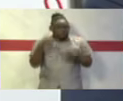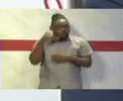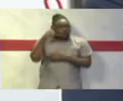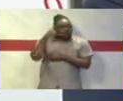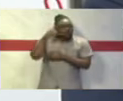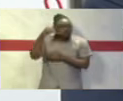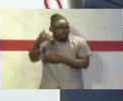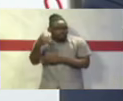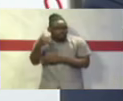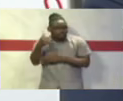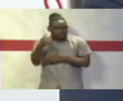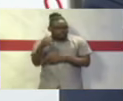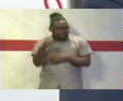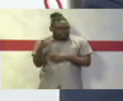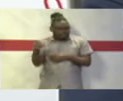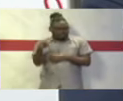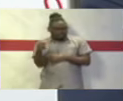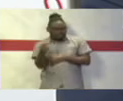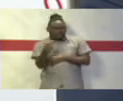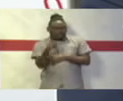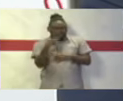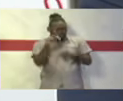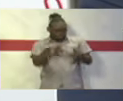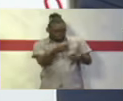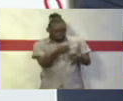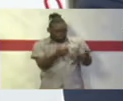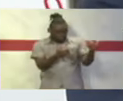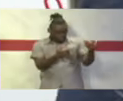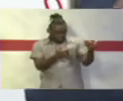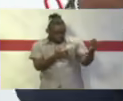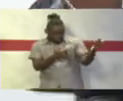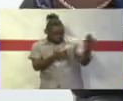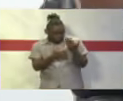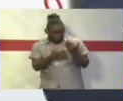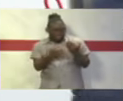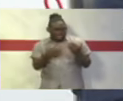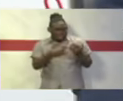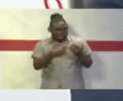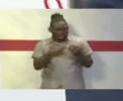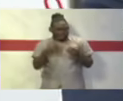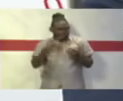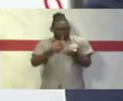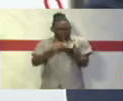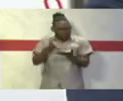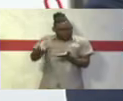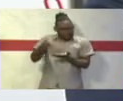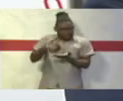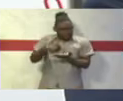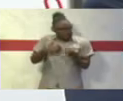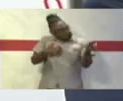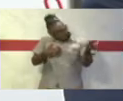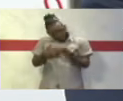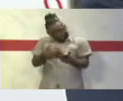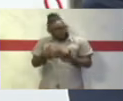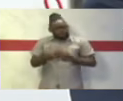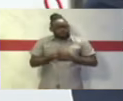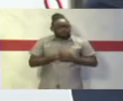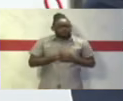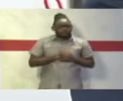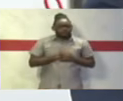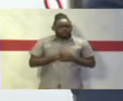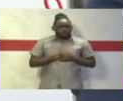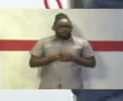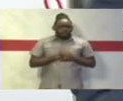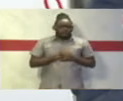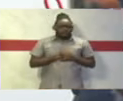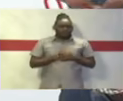levels. It means that we will in the future have healthier persons in the medium and long term, and again as a means